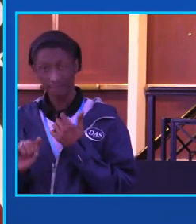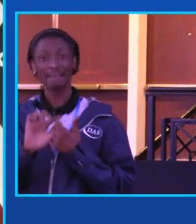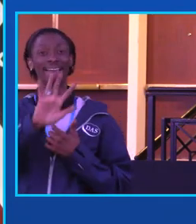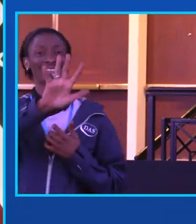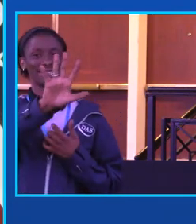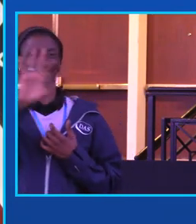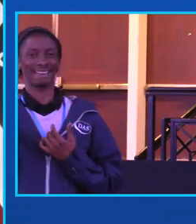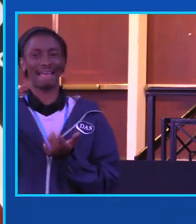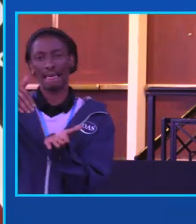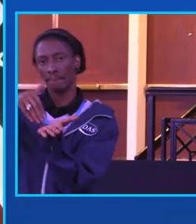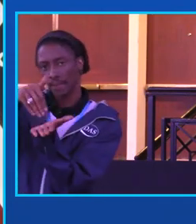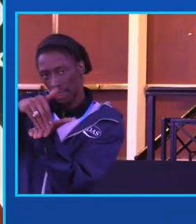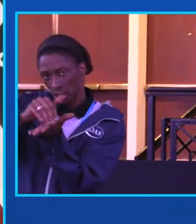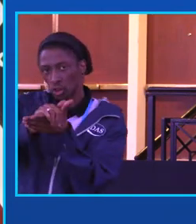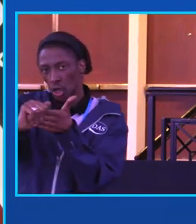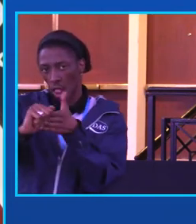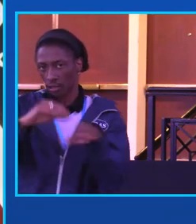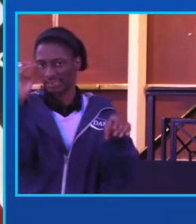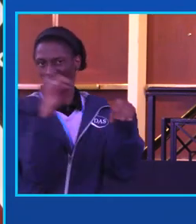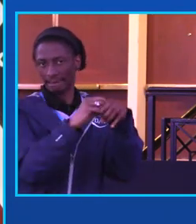$59 million in the bank.